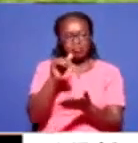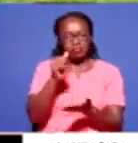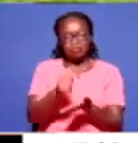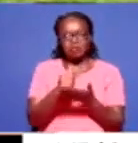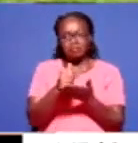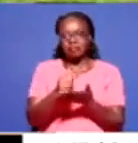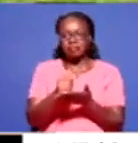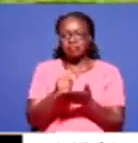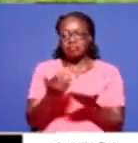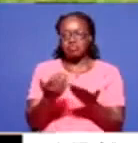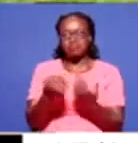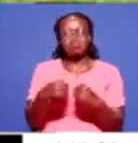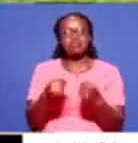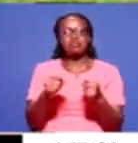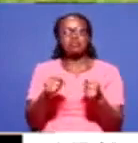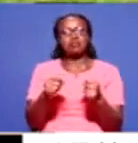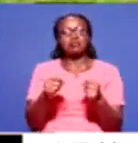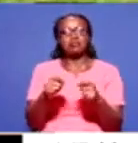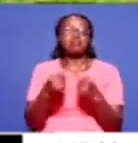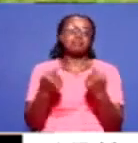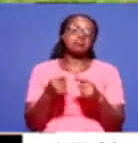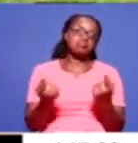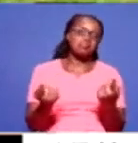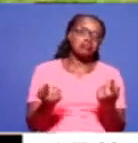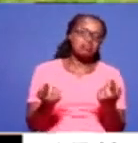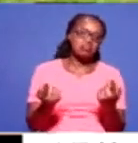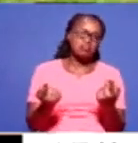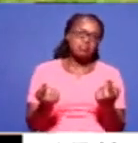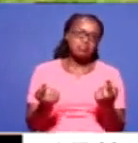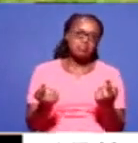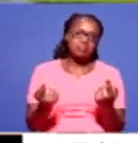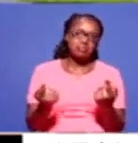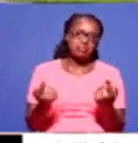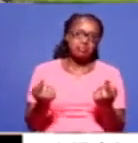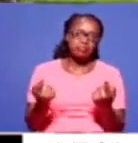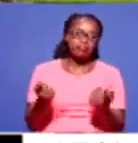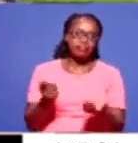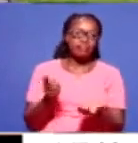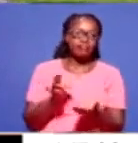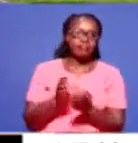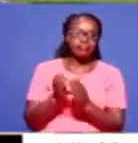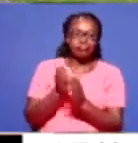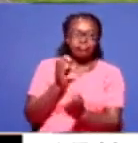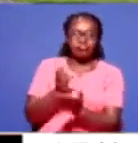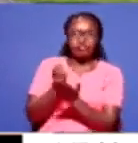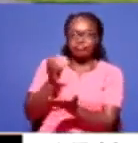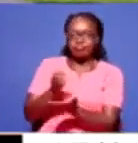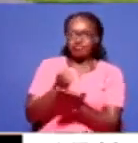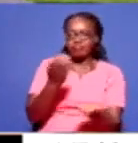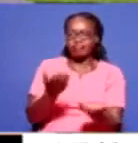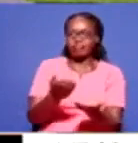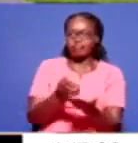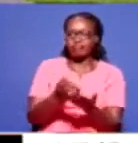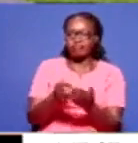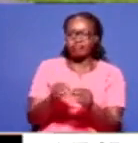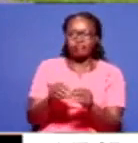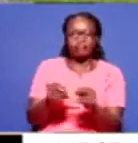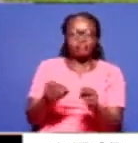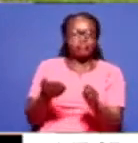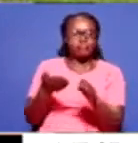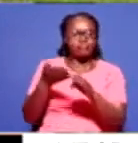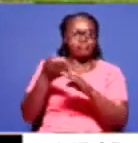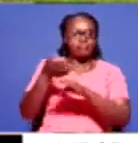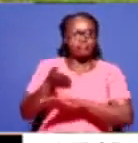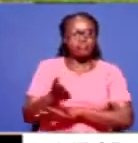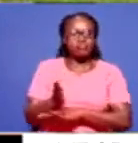Unakuta hata boda yenyewe inaharibika kwa sababu ya venye unapiga mashimo huko. Tuvuke pale mto tupandie hii side ya juu, na